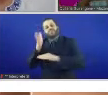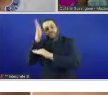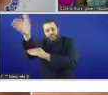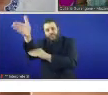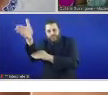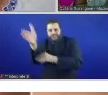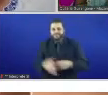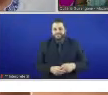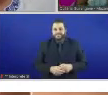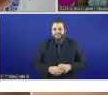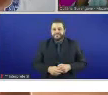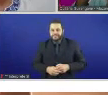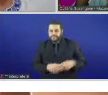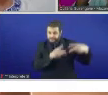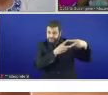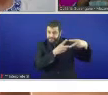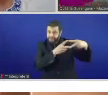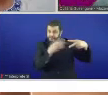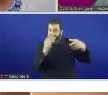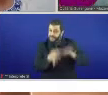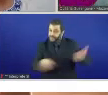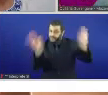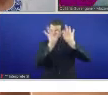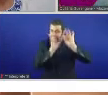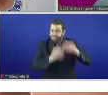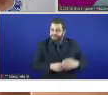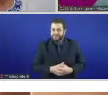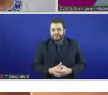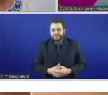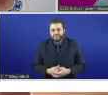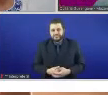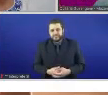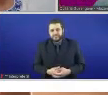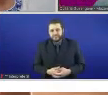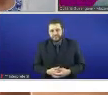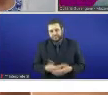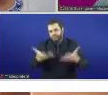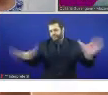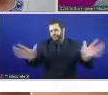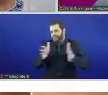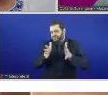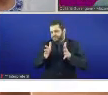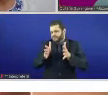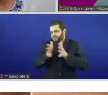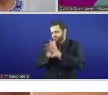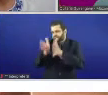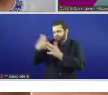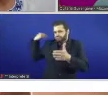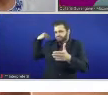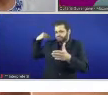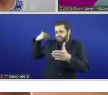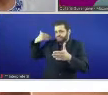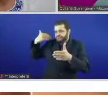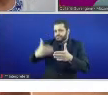Also, it was highlighted previously, but I think we need to focus furthermore on the education. It is particularly important, especially